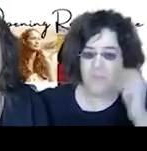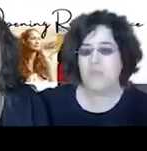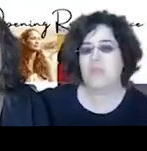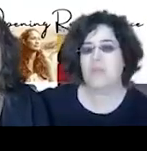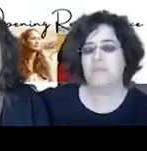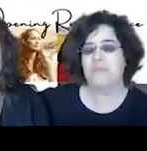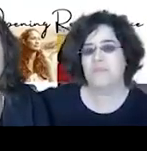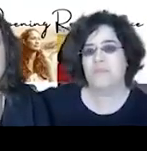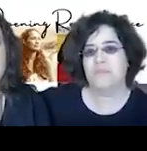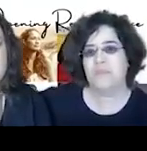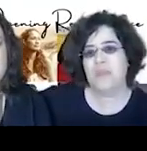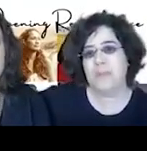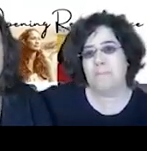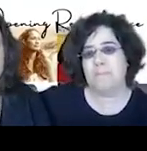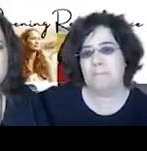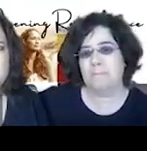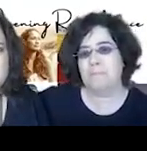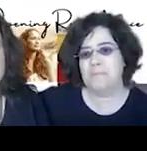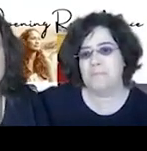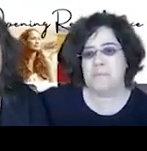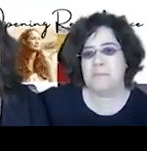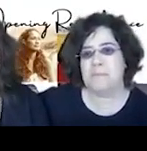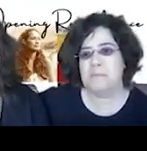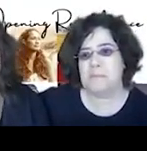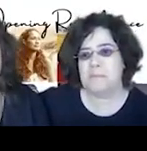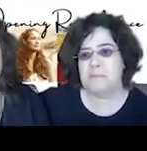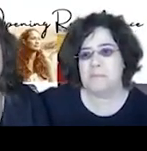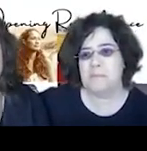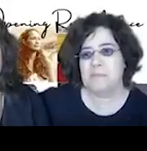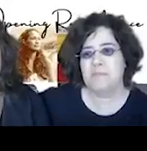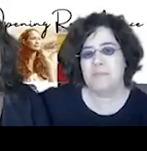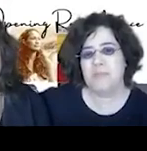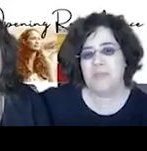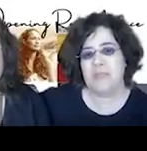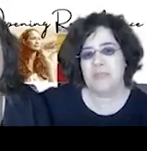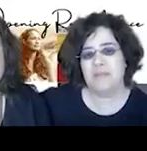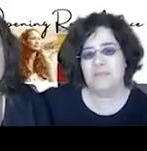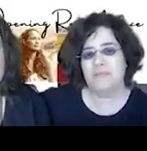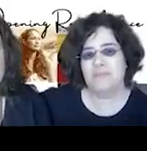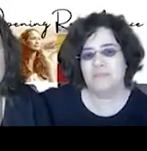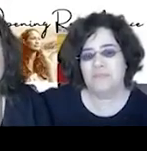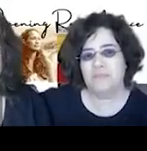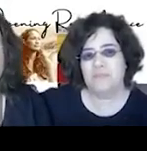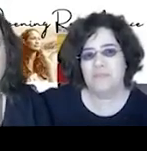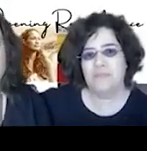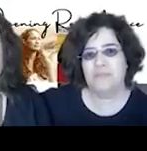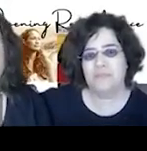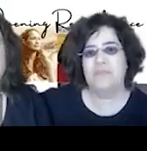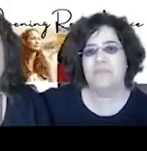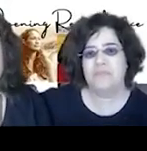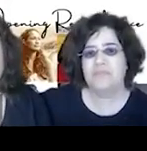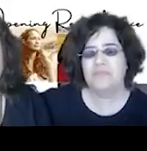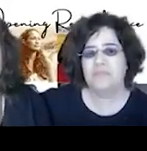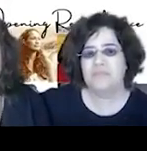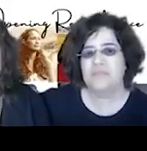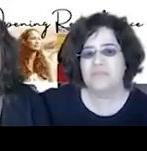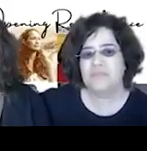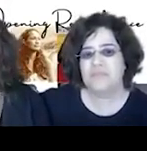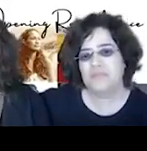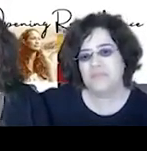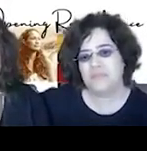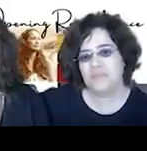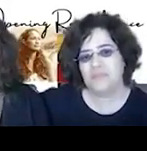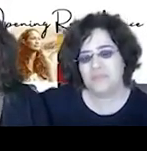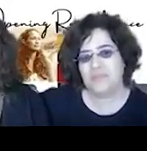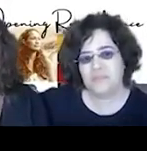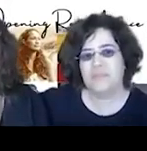they may be known in their community. They may not be famous. You may not have heard of them. And yet their impact is far and wide. And that will be